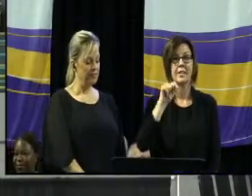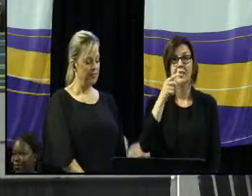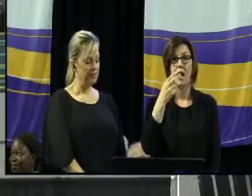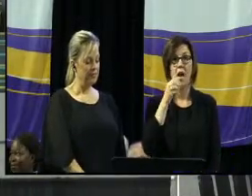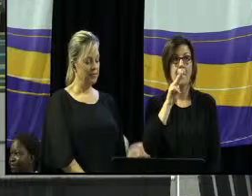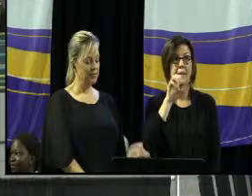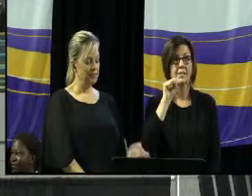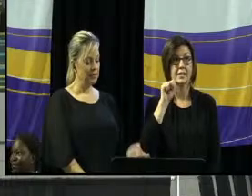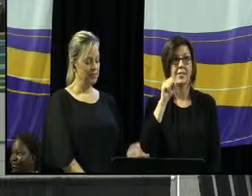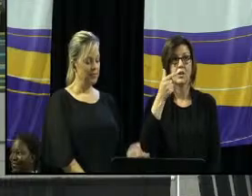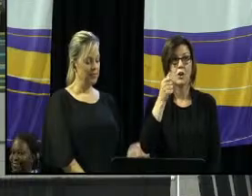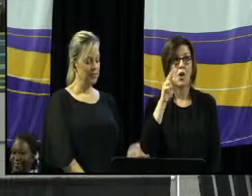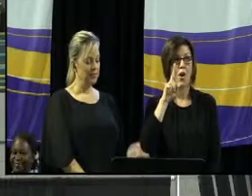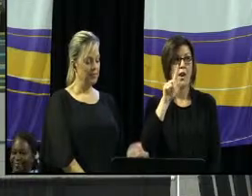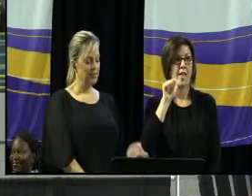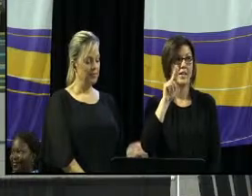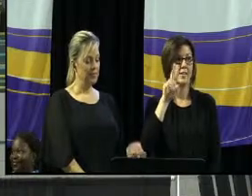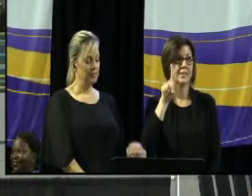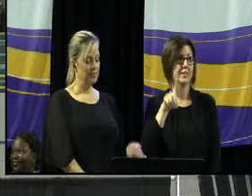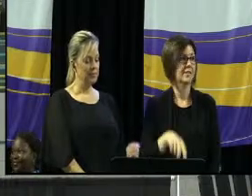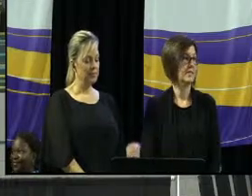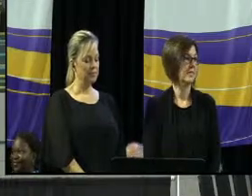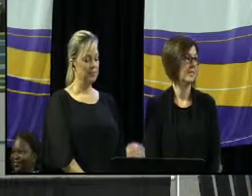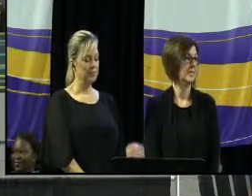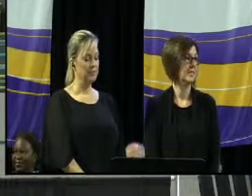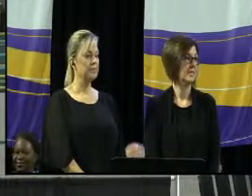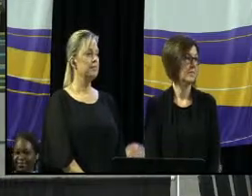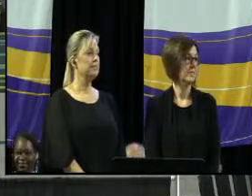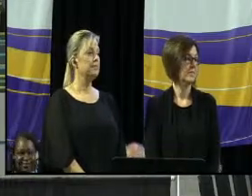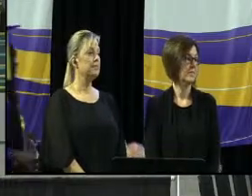Thomas Kendall Garland.